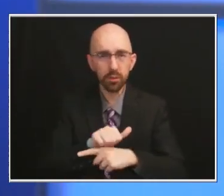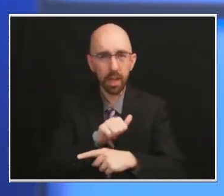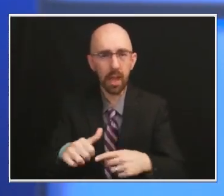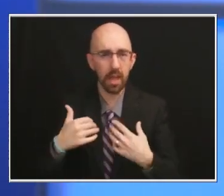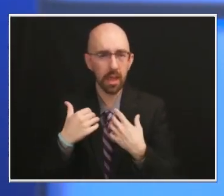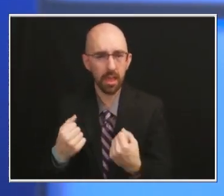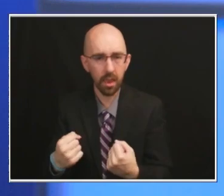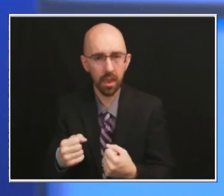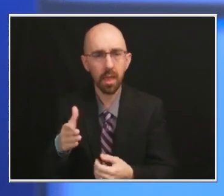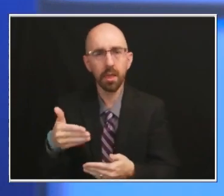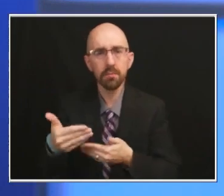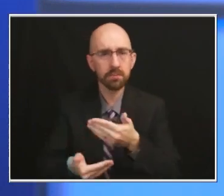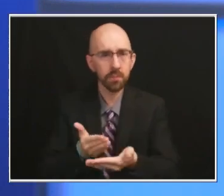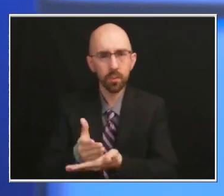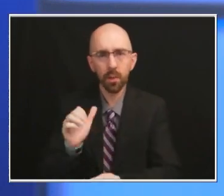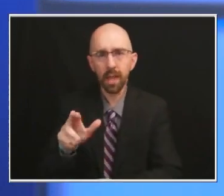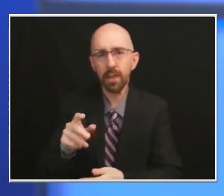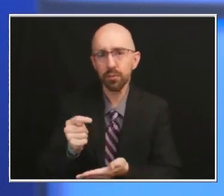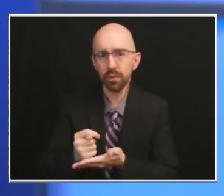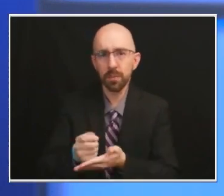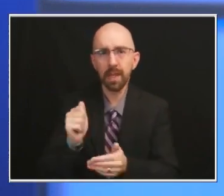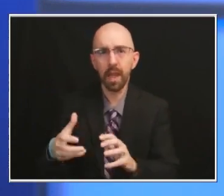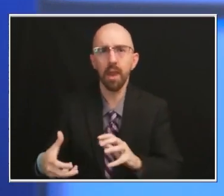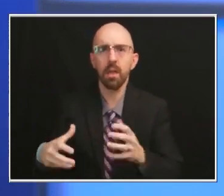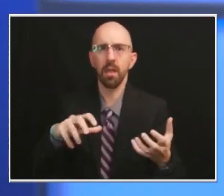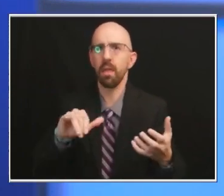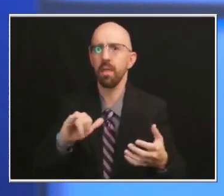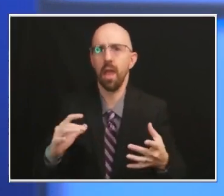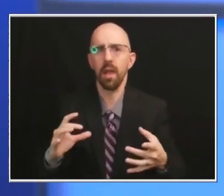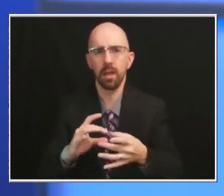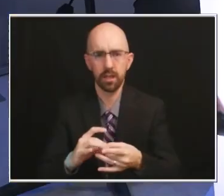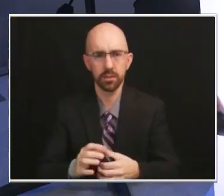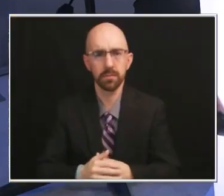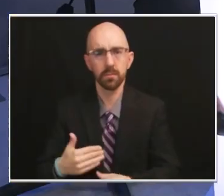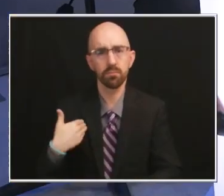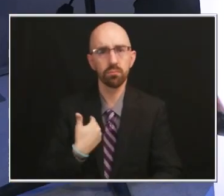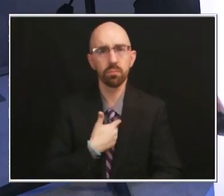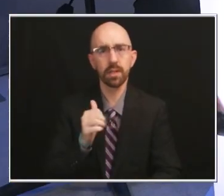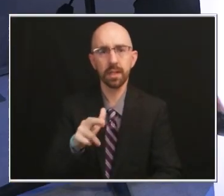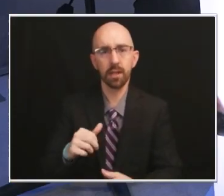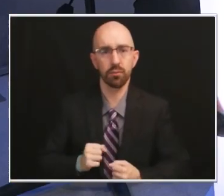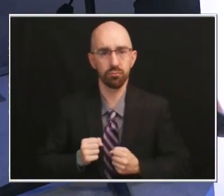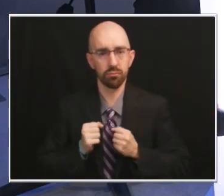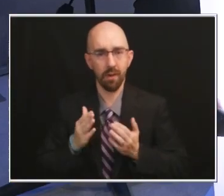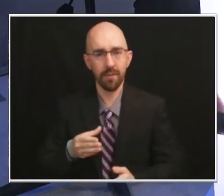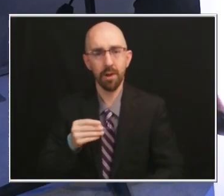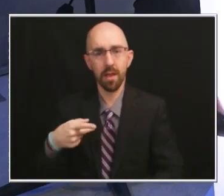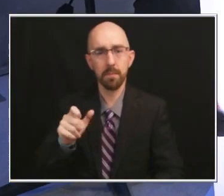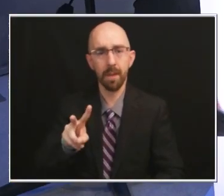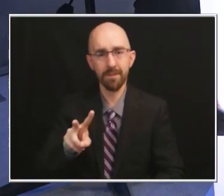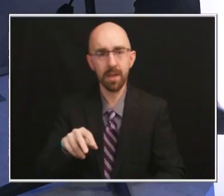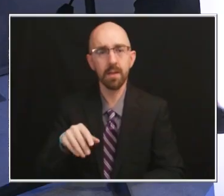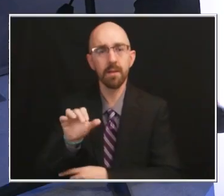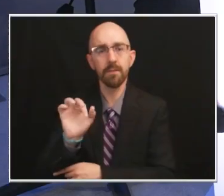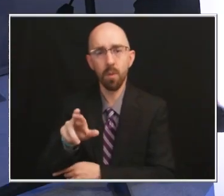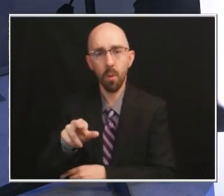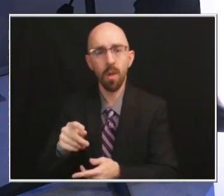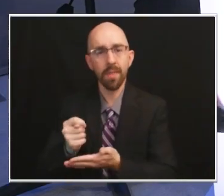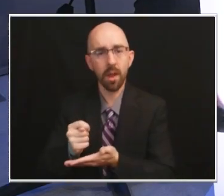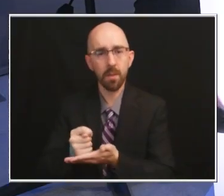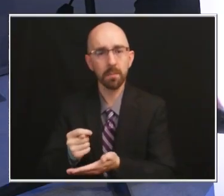undergoing cancer treatments can disrupt that connection. Breast cancer survivor and pelvic floor therapy patient Susan